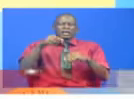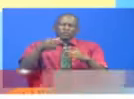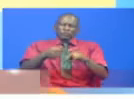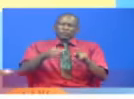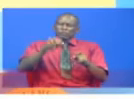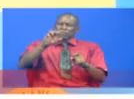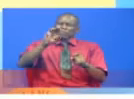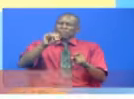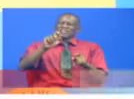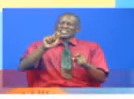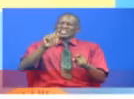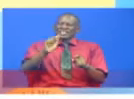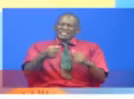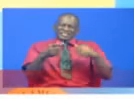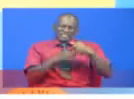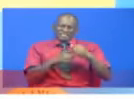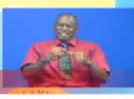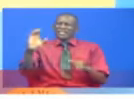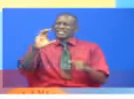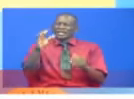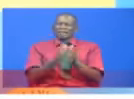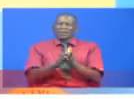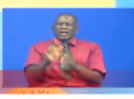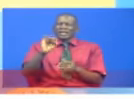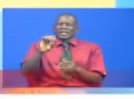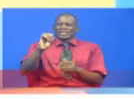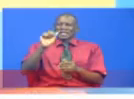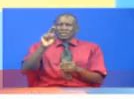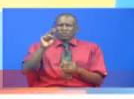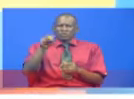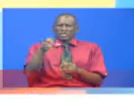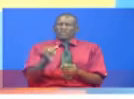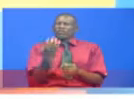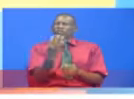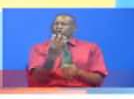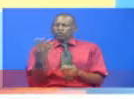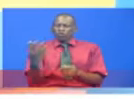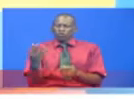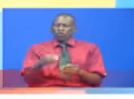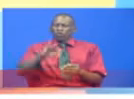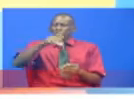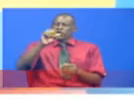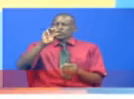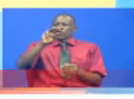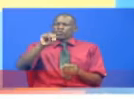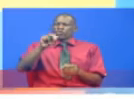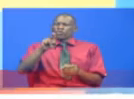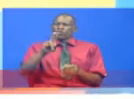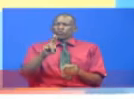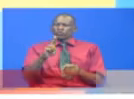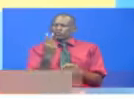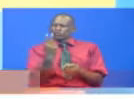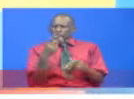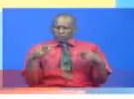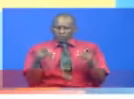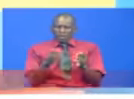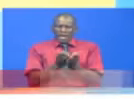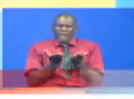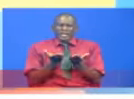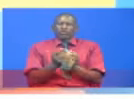6, Changamwe and Kisauni 4 cases each, Jomvu 2, and Likoni